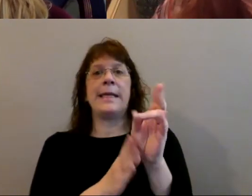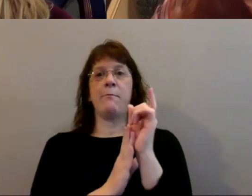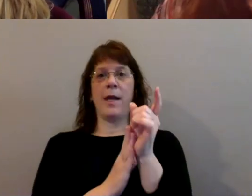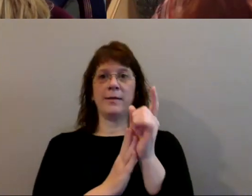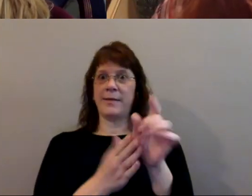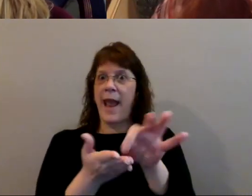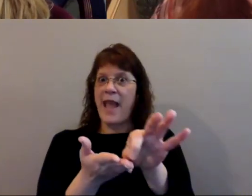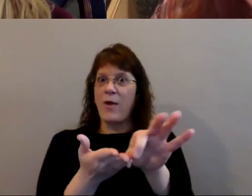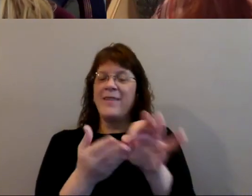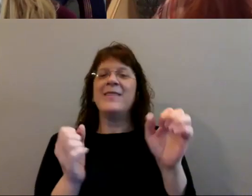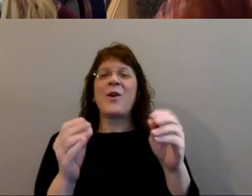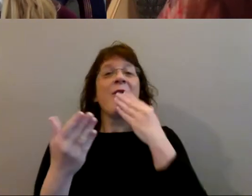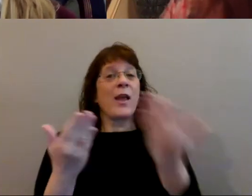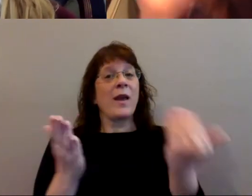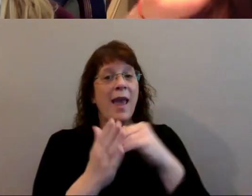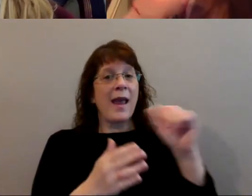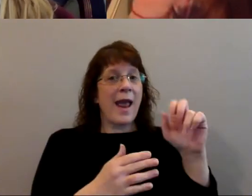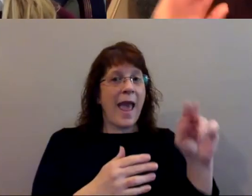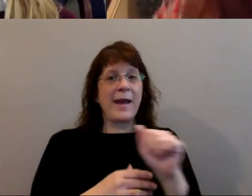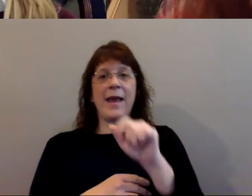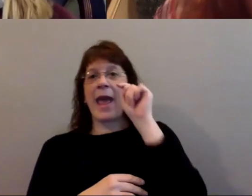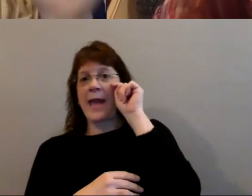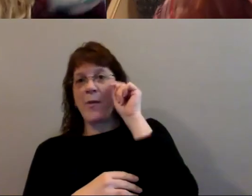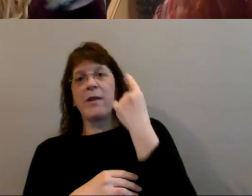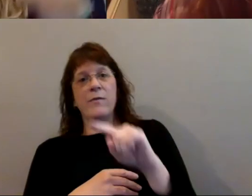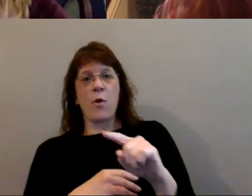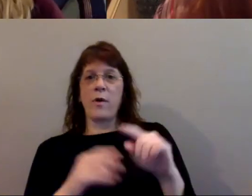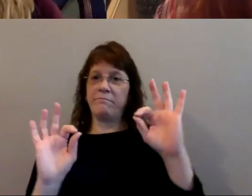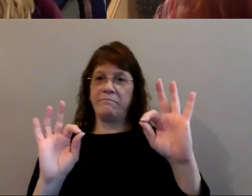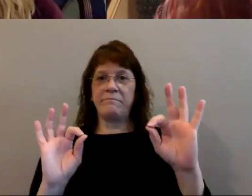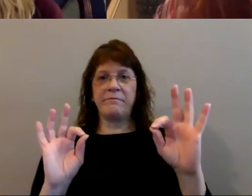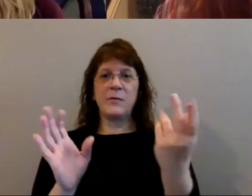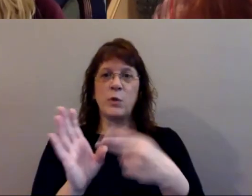minutes and counting. Thank you again, Anna and Tammy, for being with us. Goodbye.